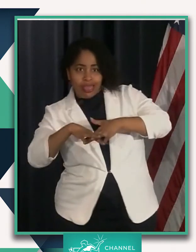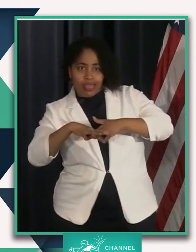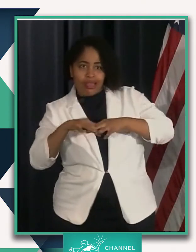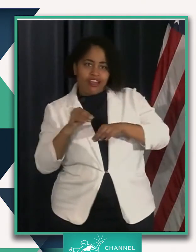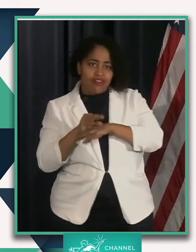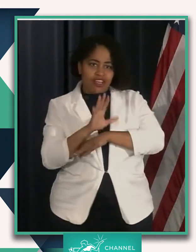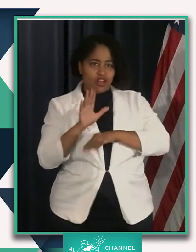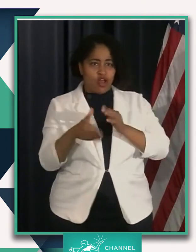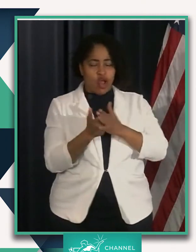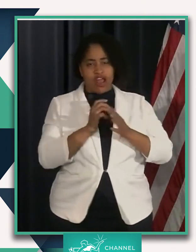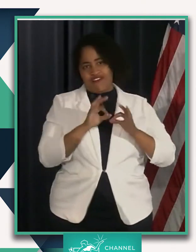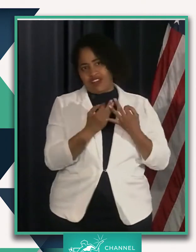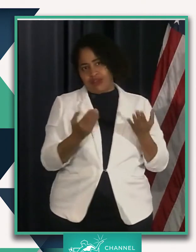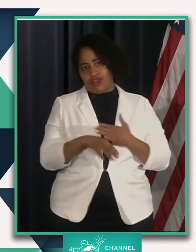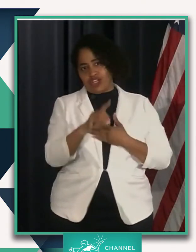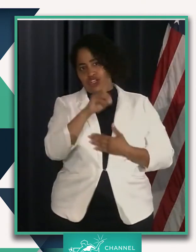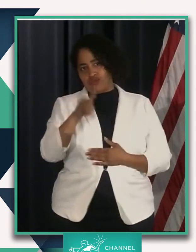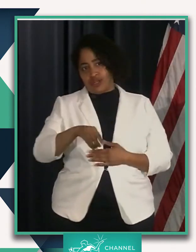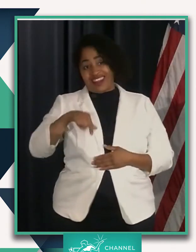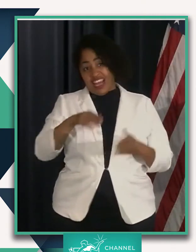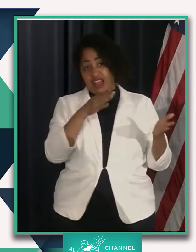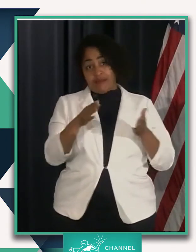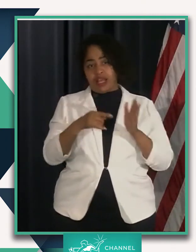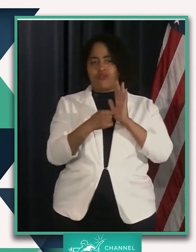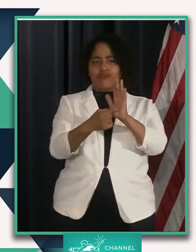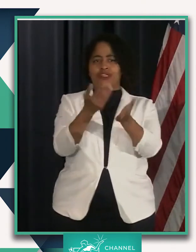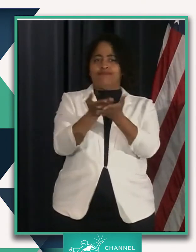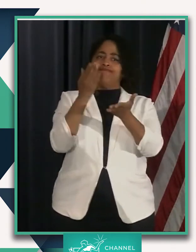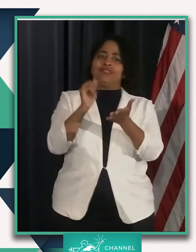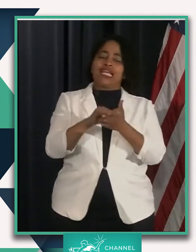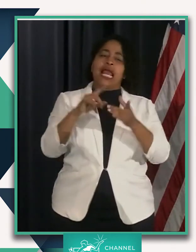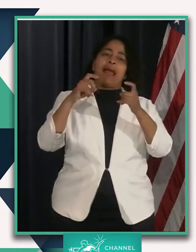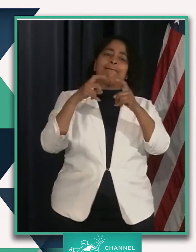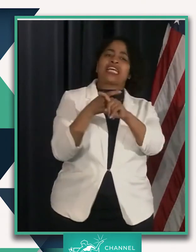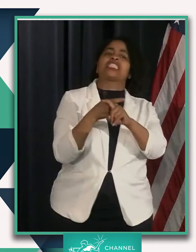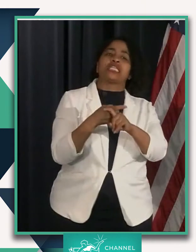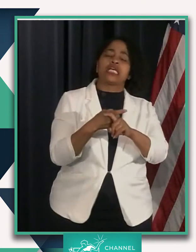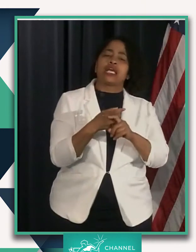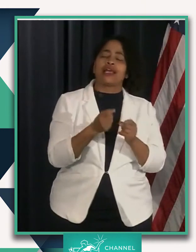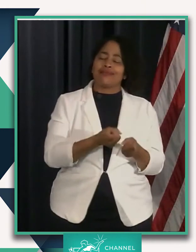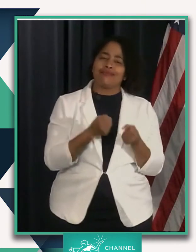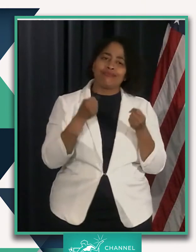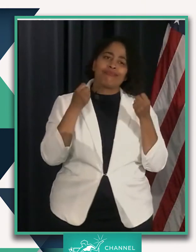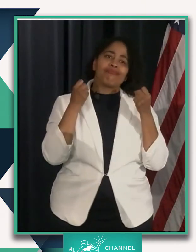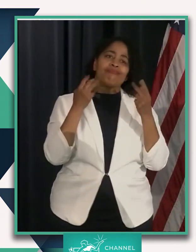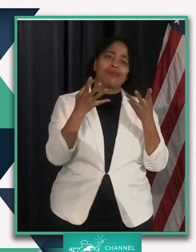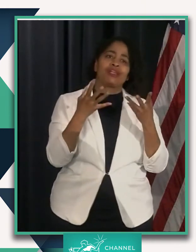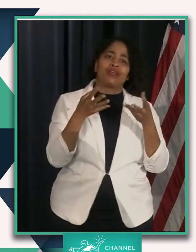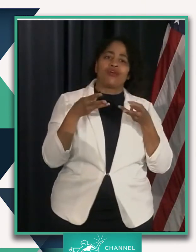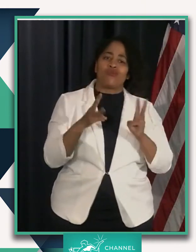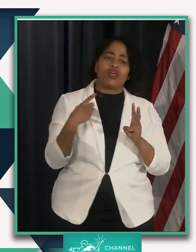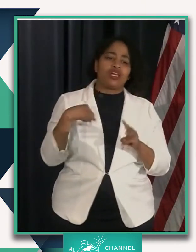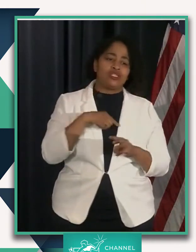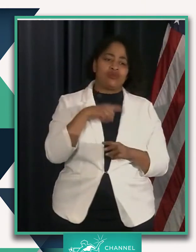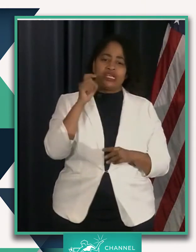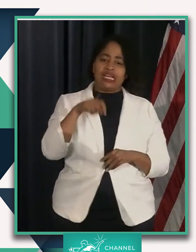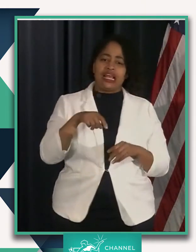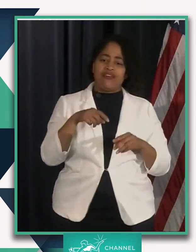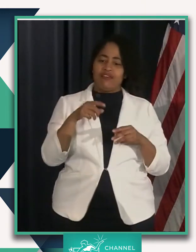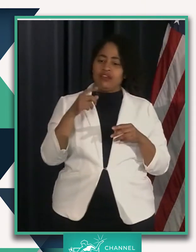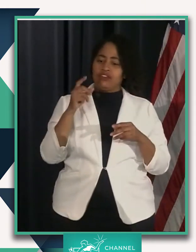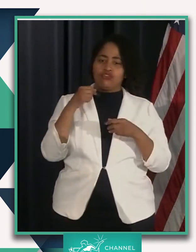Detroit. This plan reflects that complexity and the myriad ways that our community has to stop falling through the